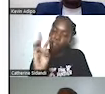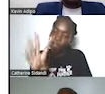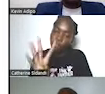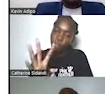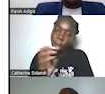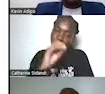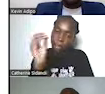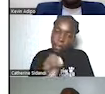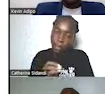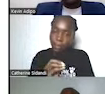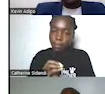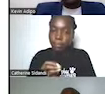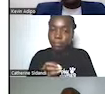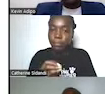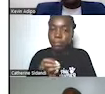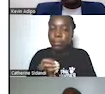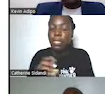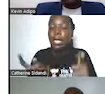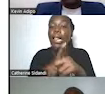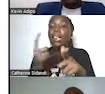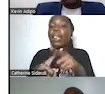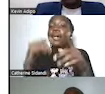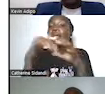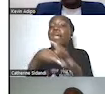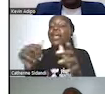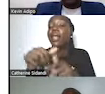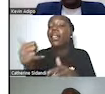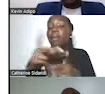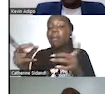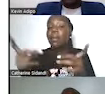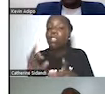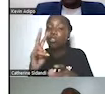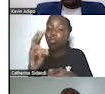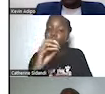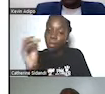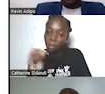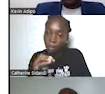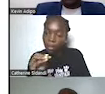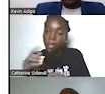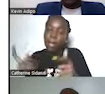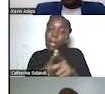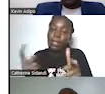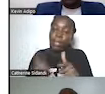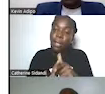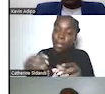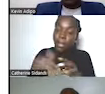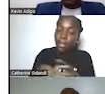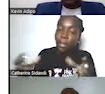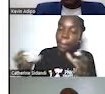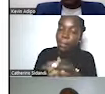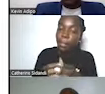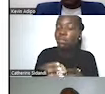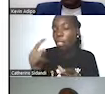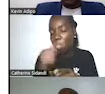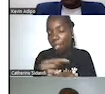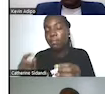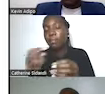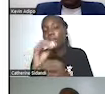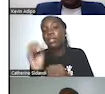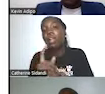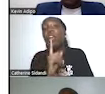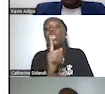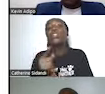Yeah, in a retail sector, it's 2%. In this kind of a company, this percent. So again, it